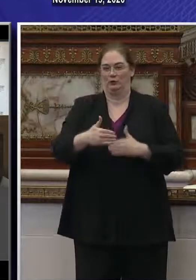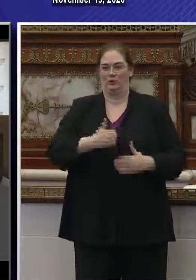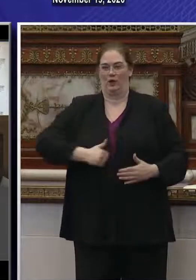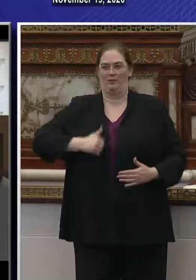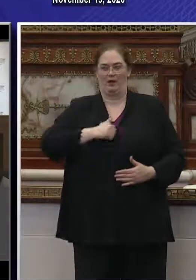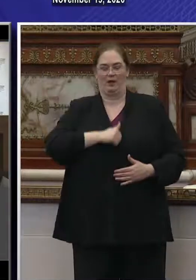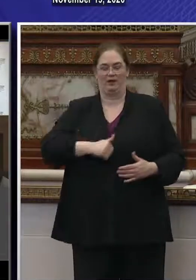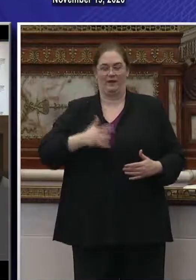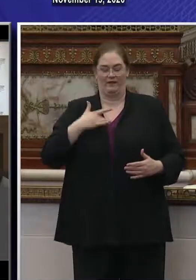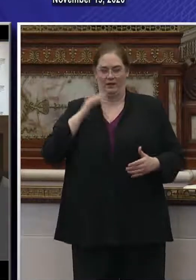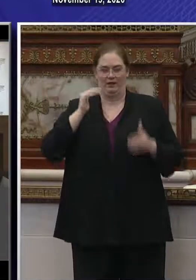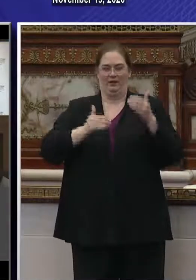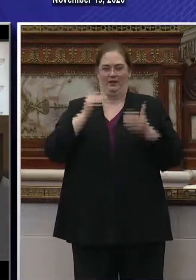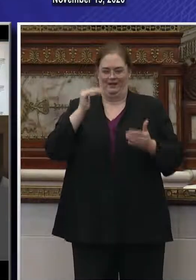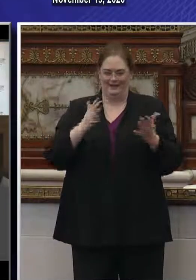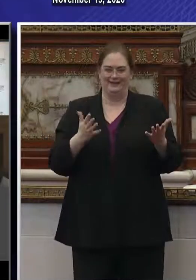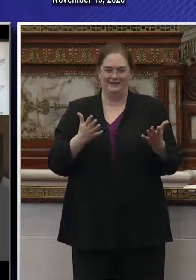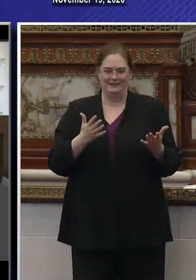if I sound a little bit sleepy.